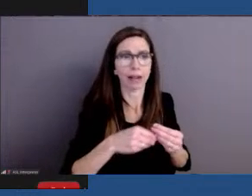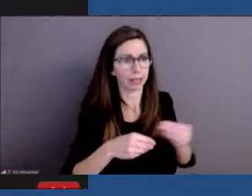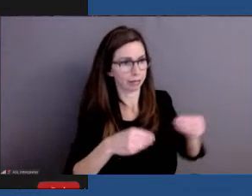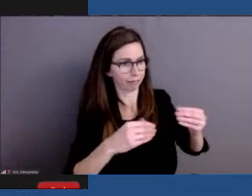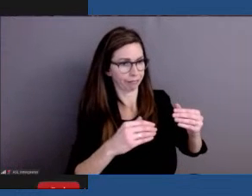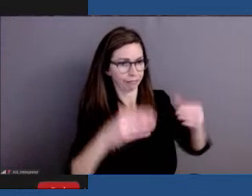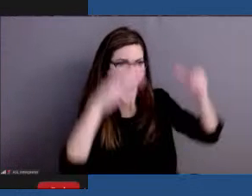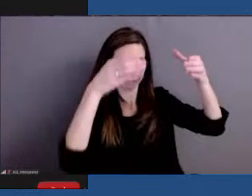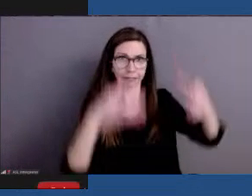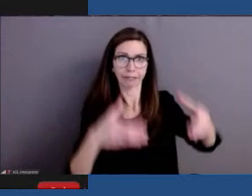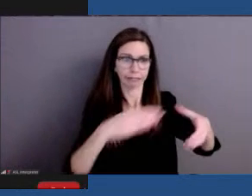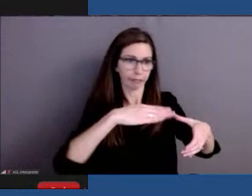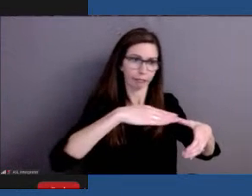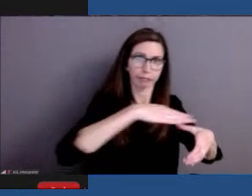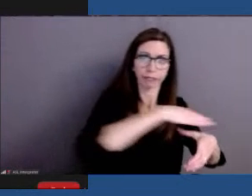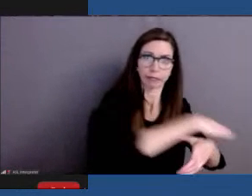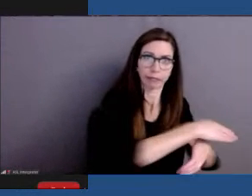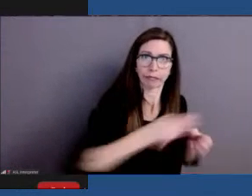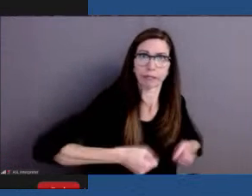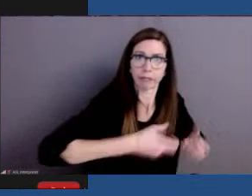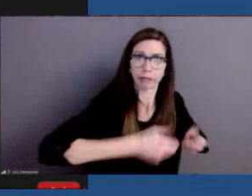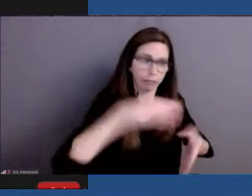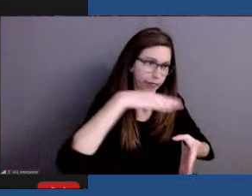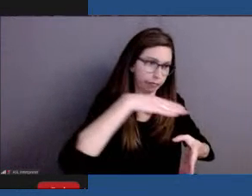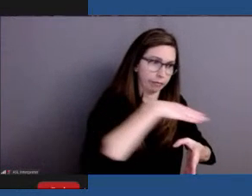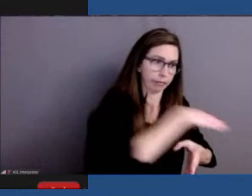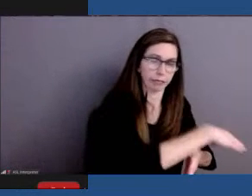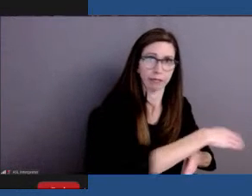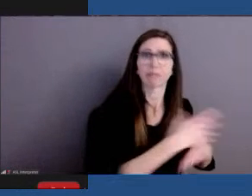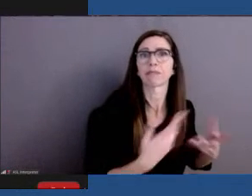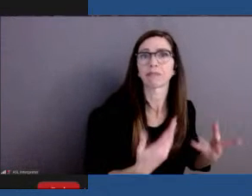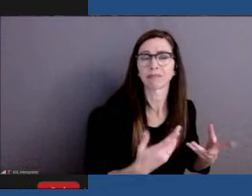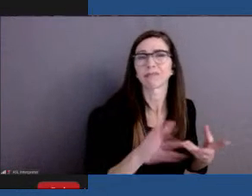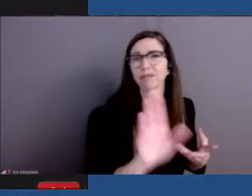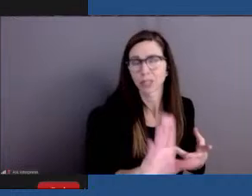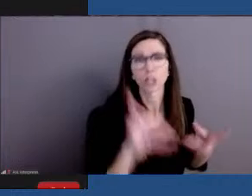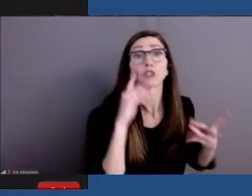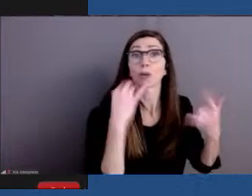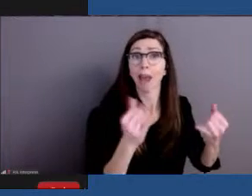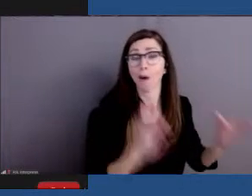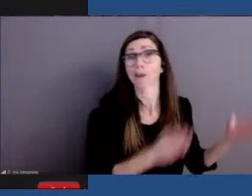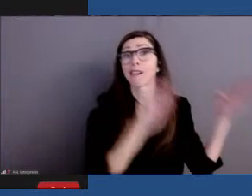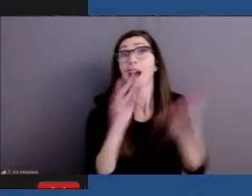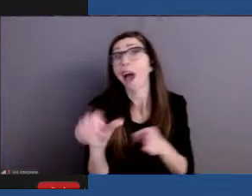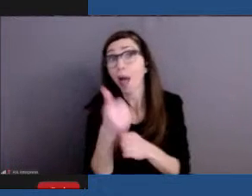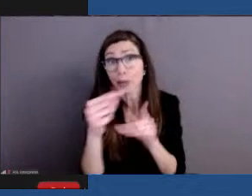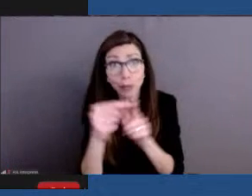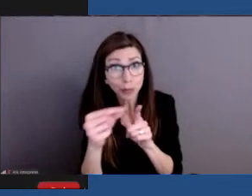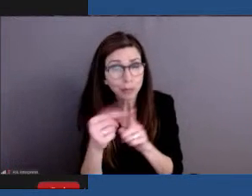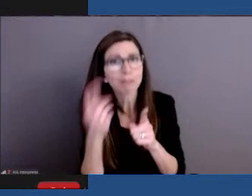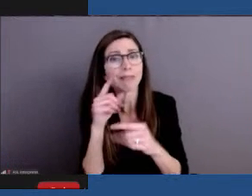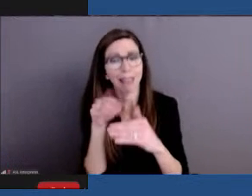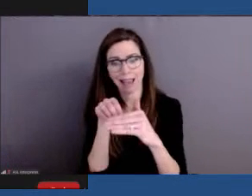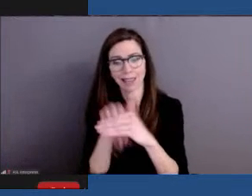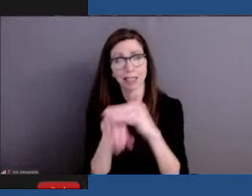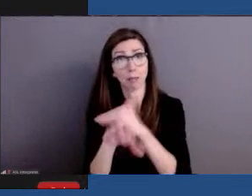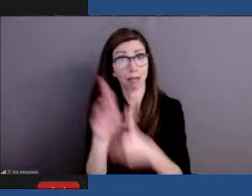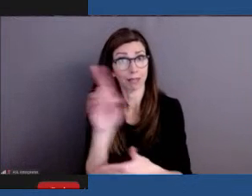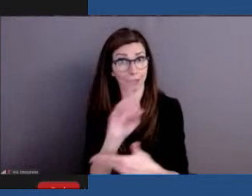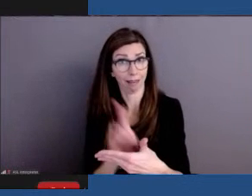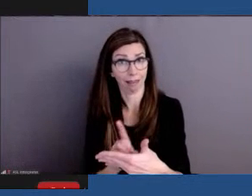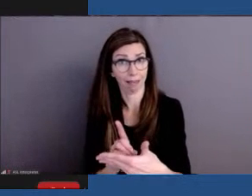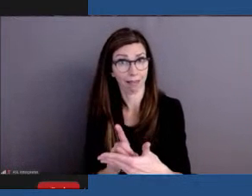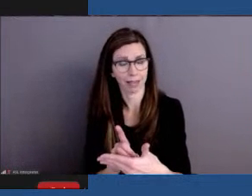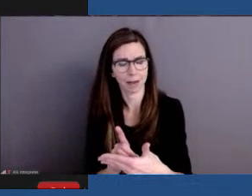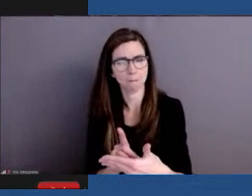next phase is accessible design. And it isn't quite universal design. Accessible design is still really